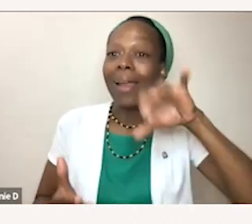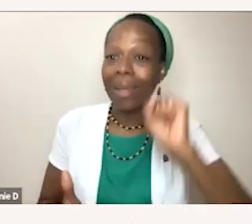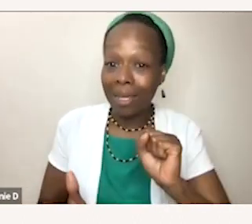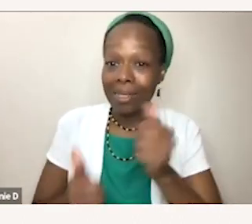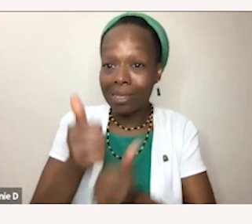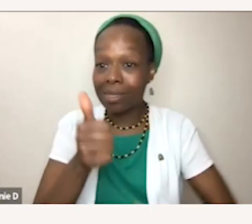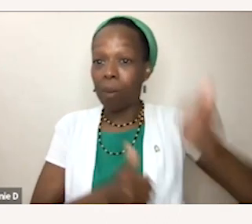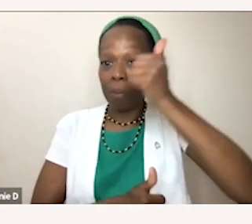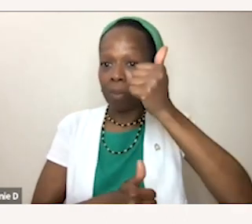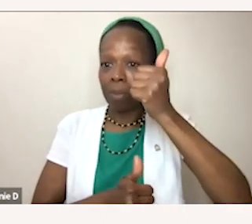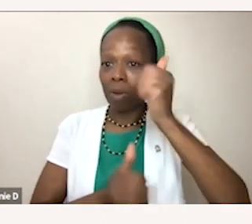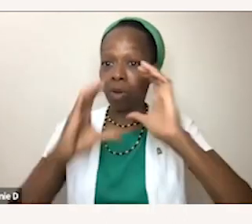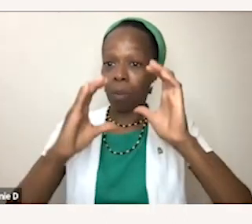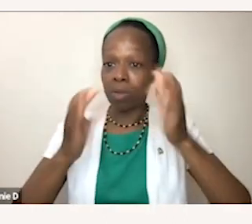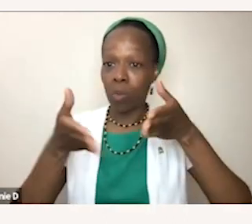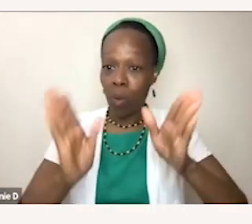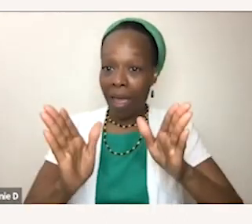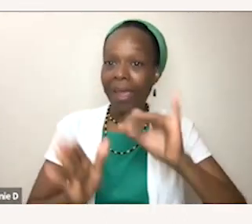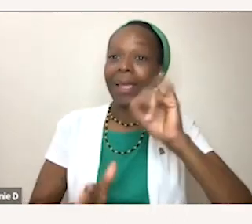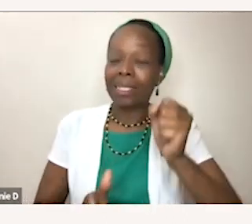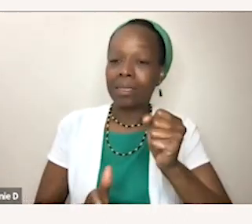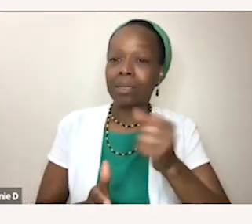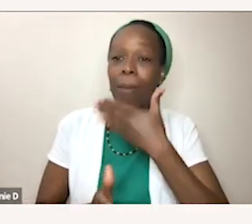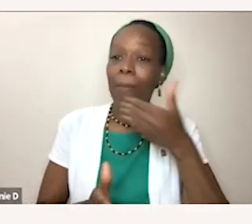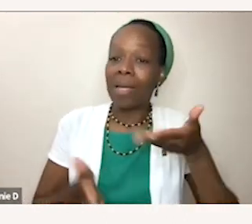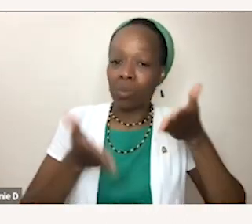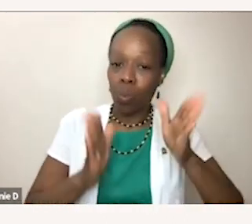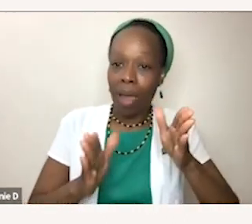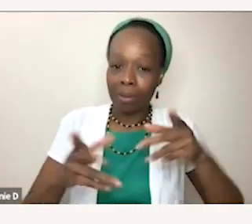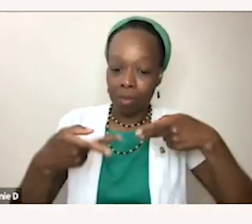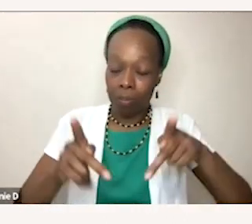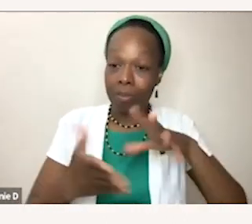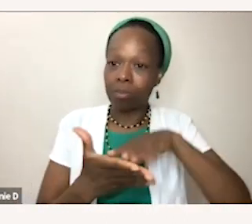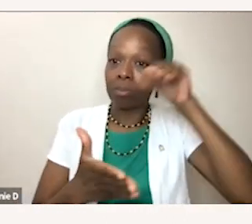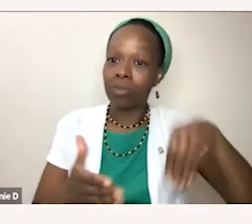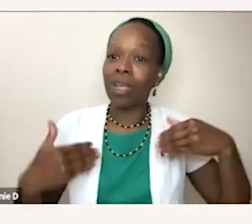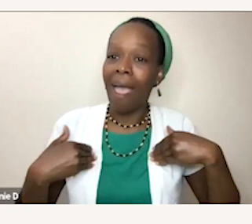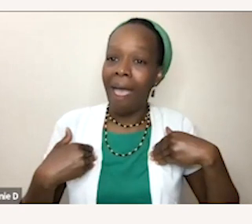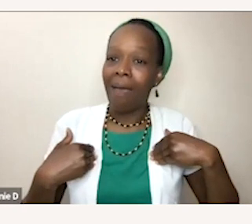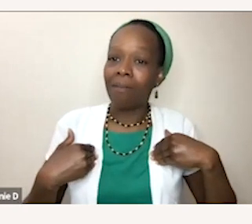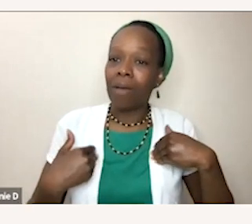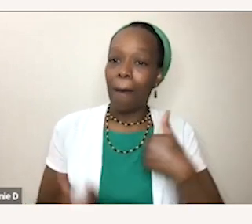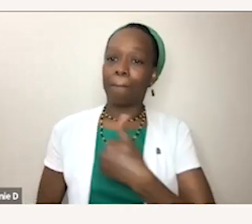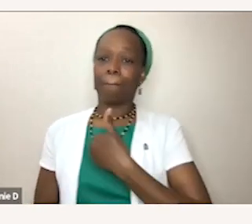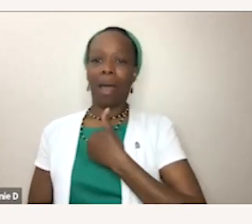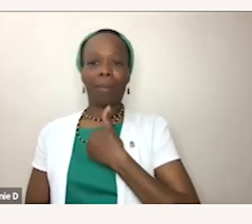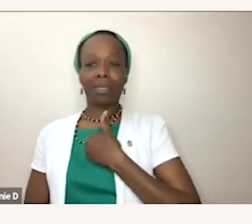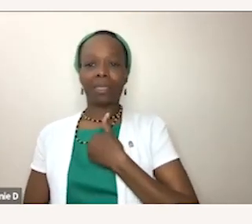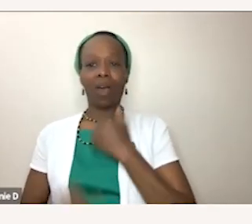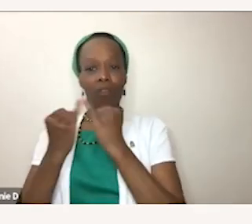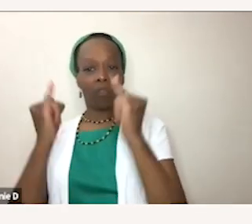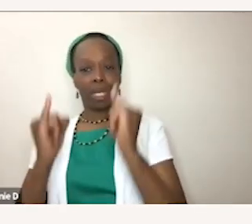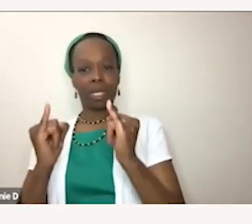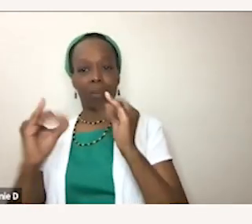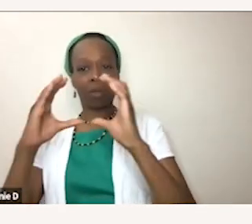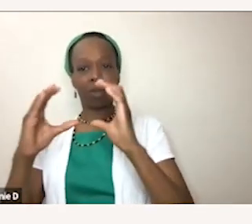of communication that allows a student to achieve autonomous, independent communication with ease and